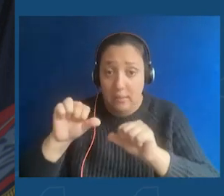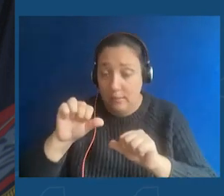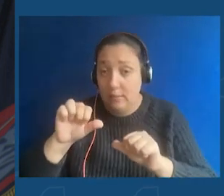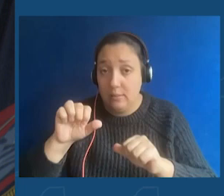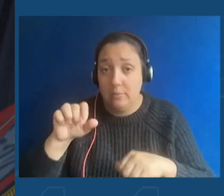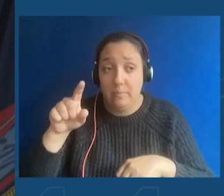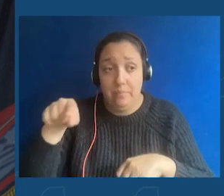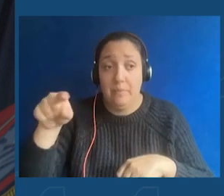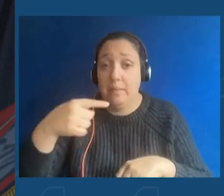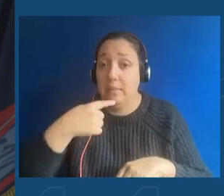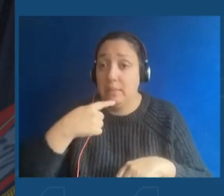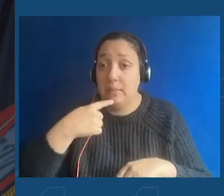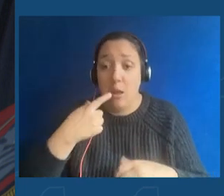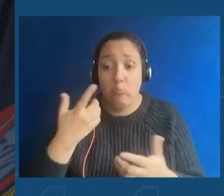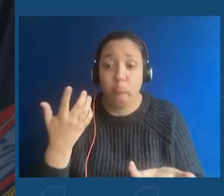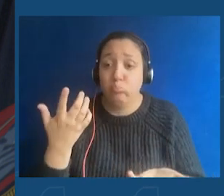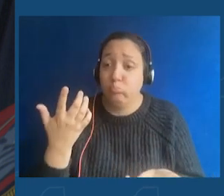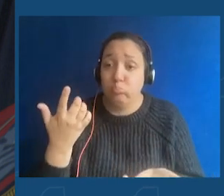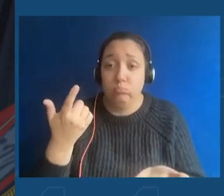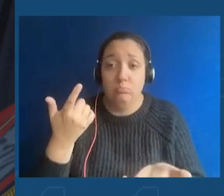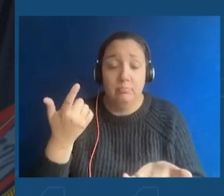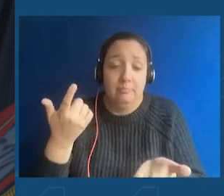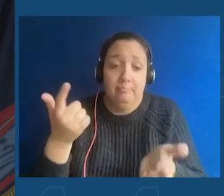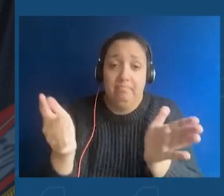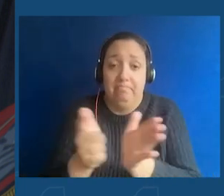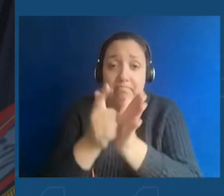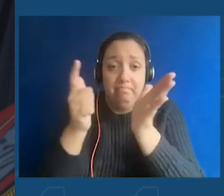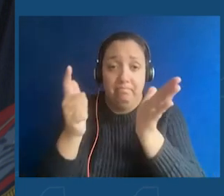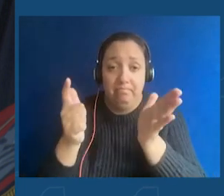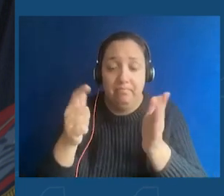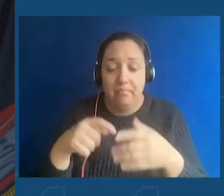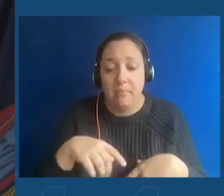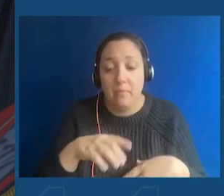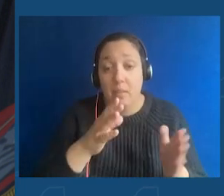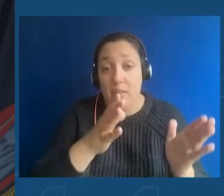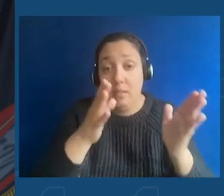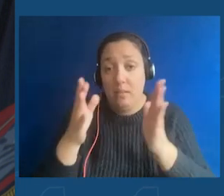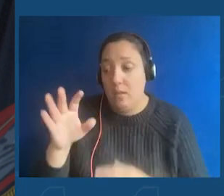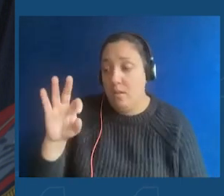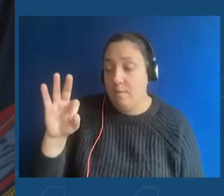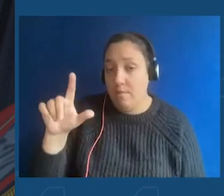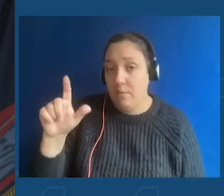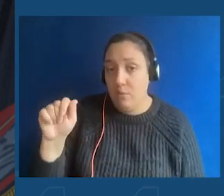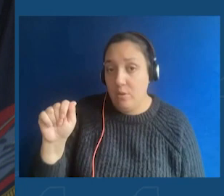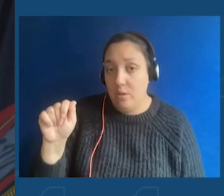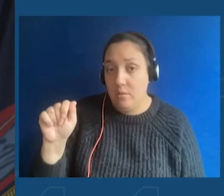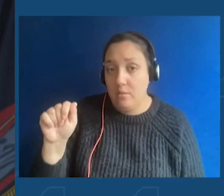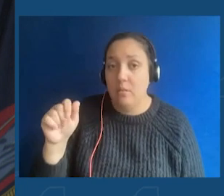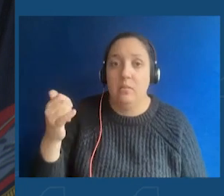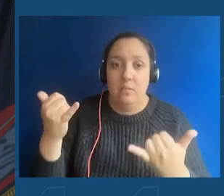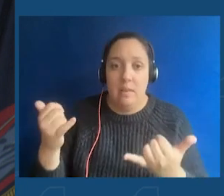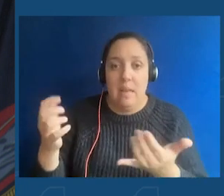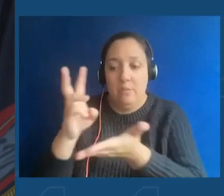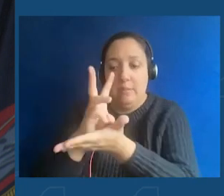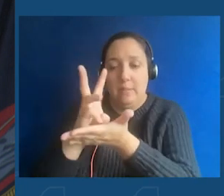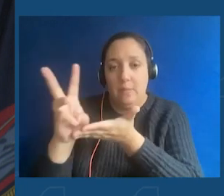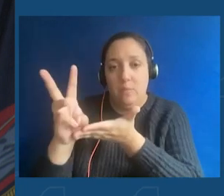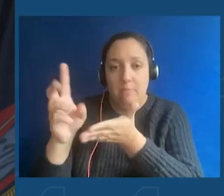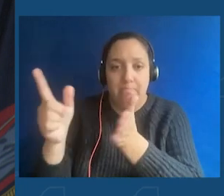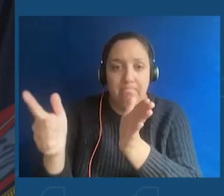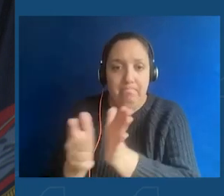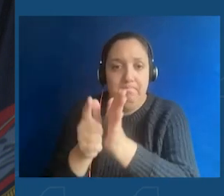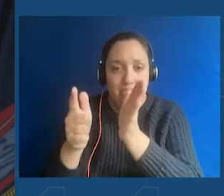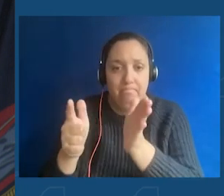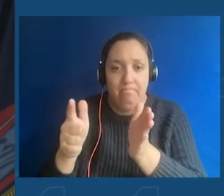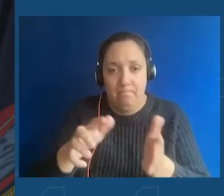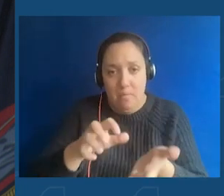democracy. That was Texas. In Florida, a new 6-week ban on abortion just passed,